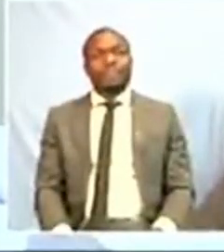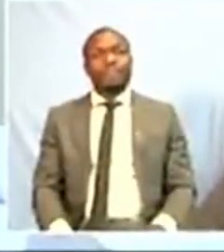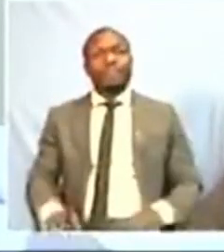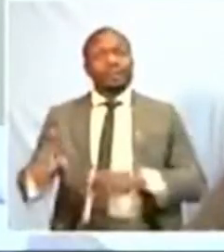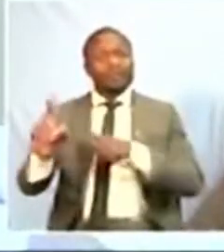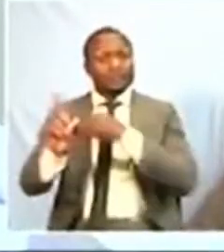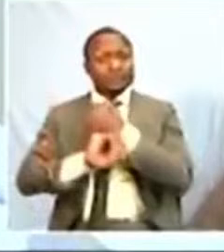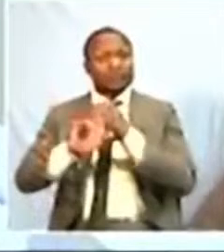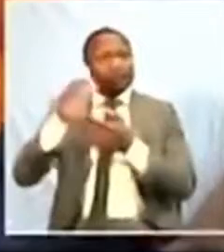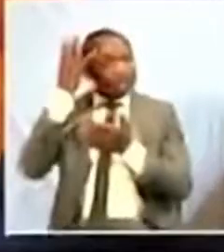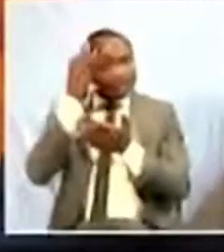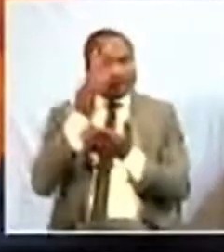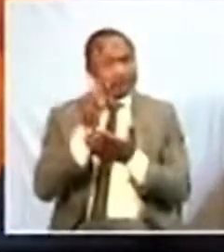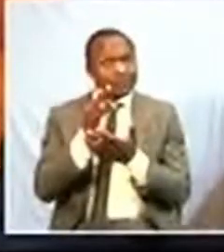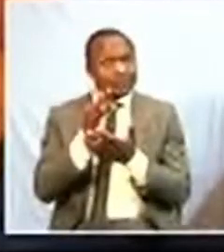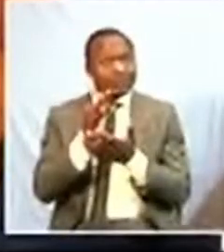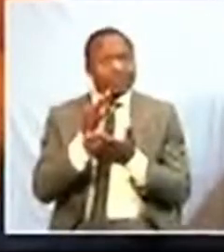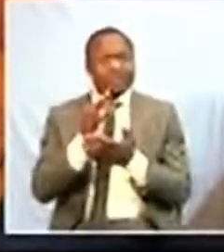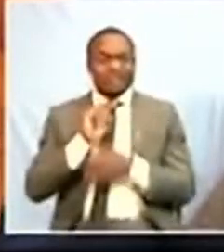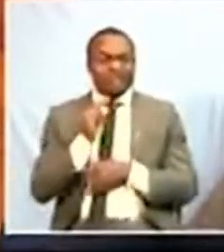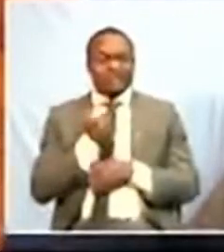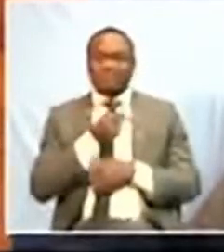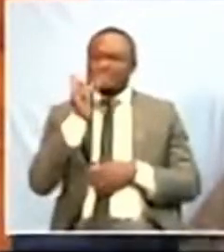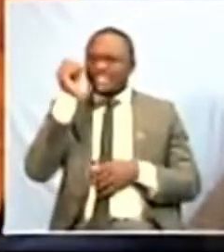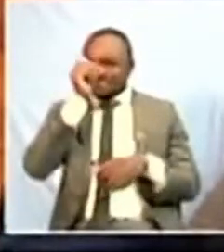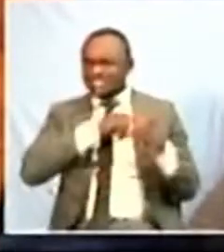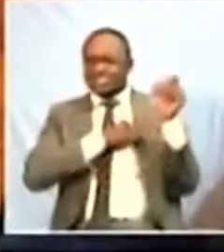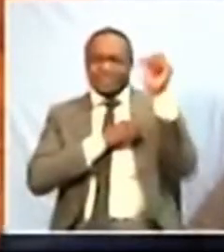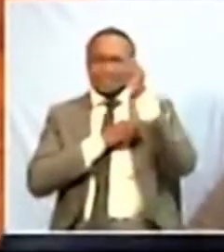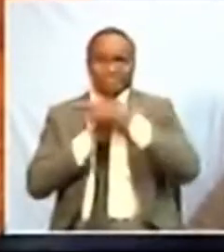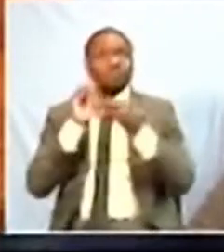Town clerk, we are very disappointed.